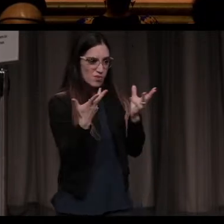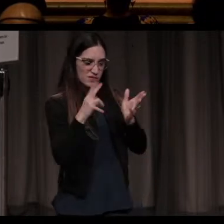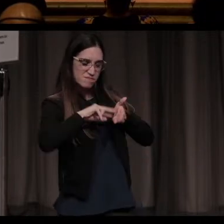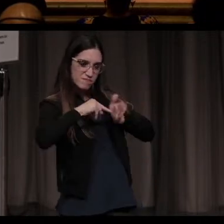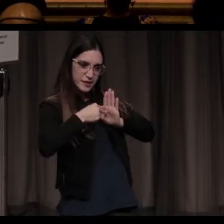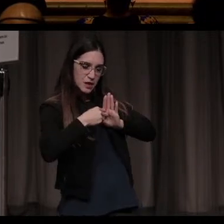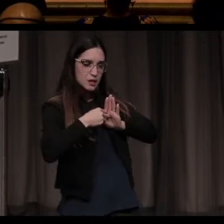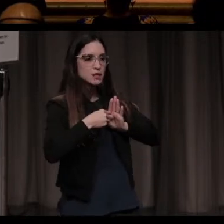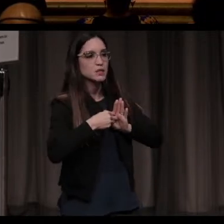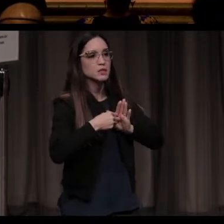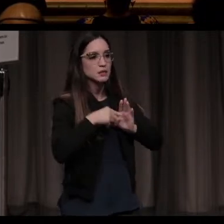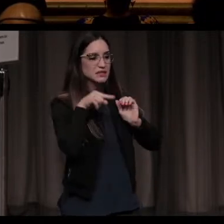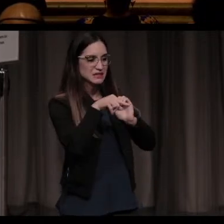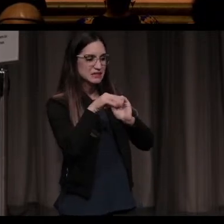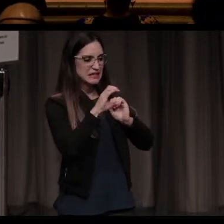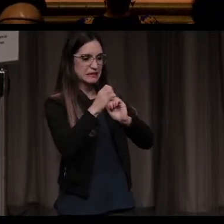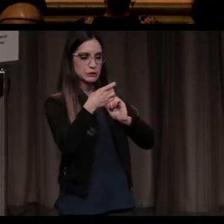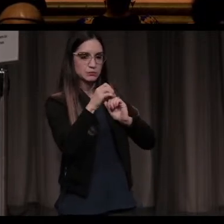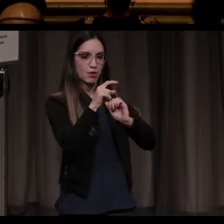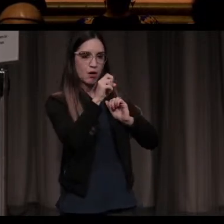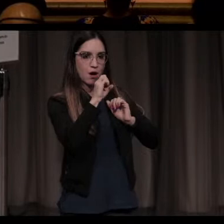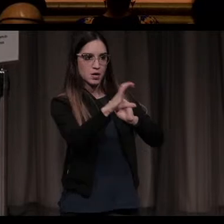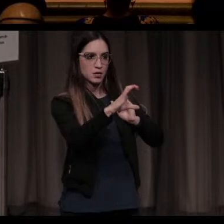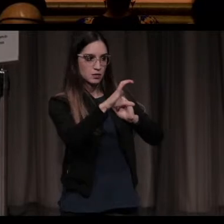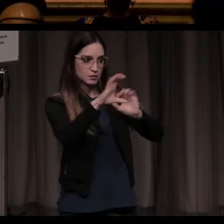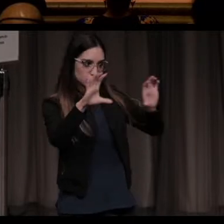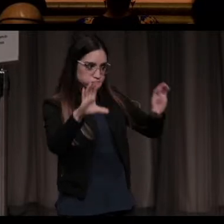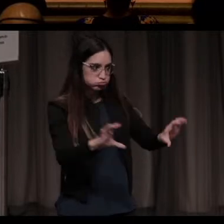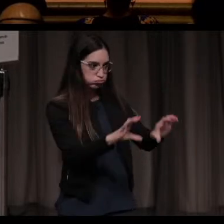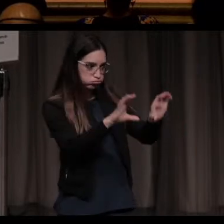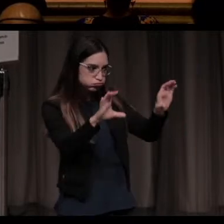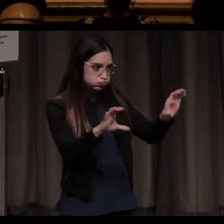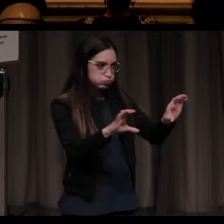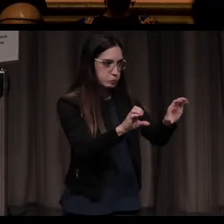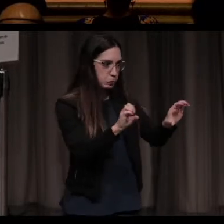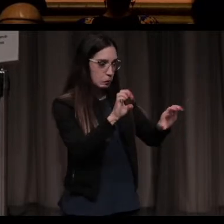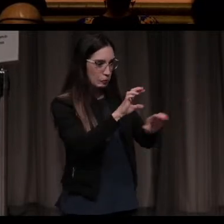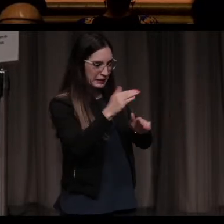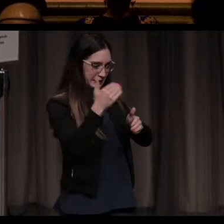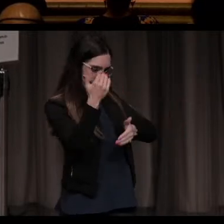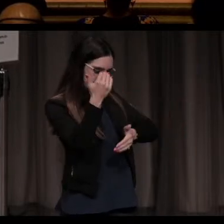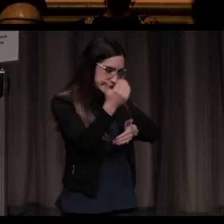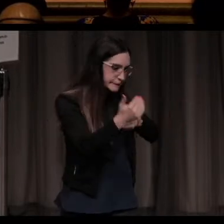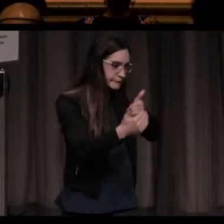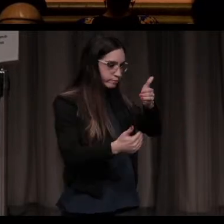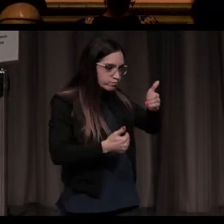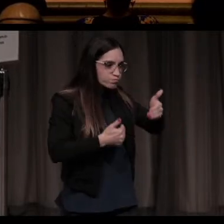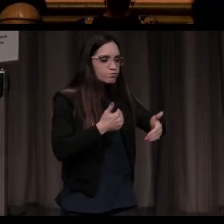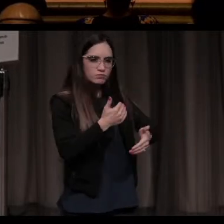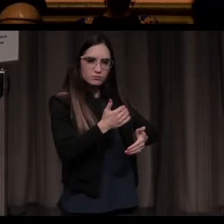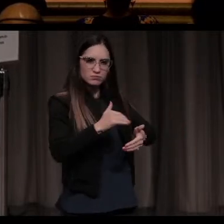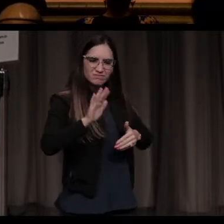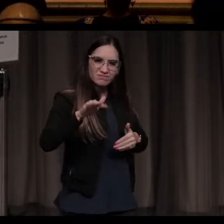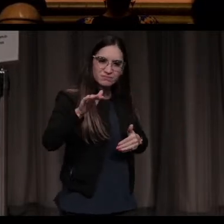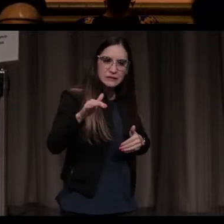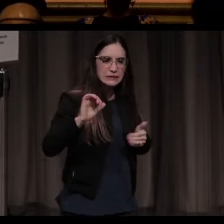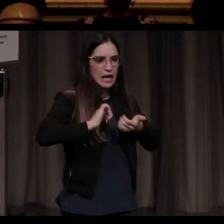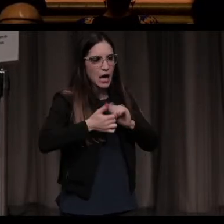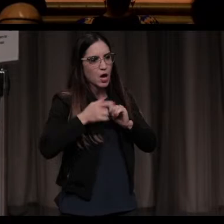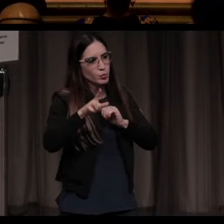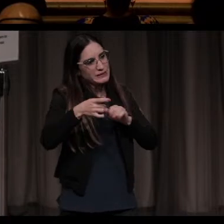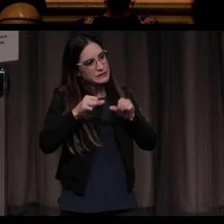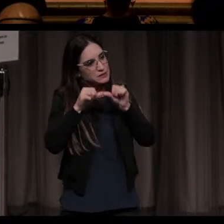this exoticization, or the trend, like how do we keep these dialogues